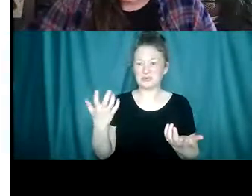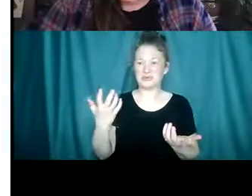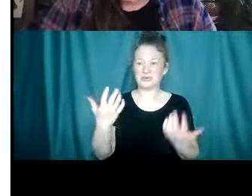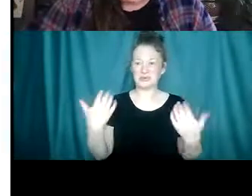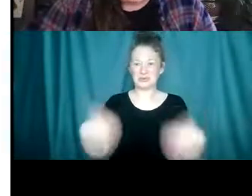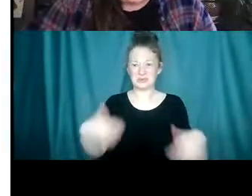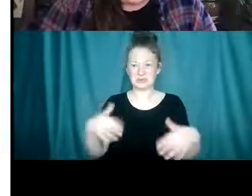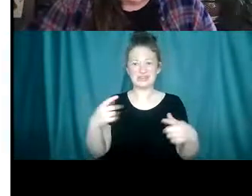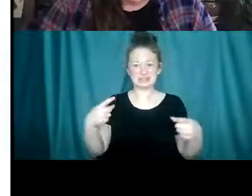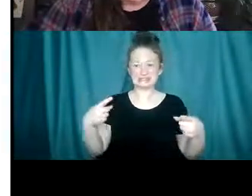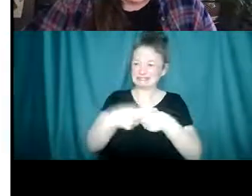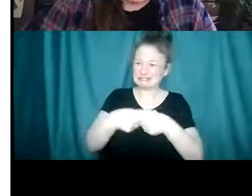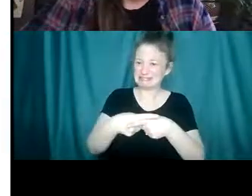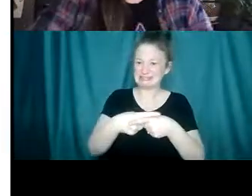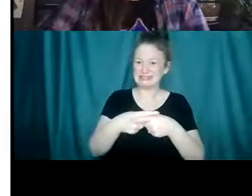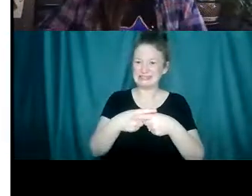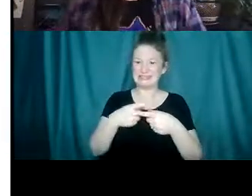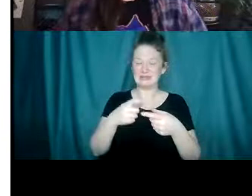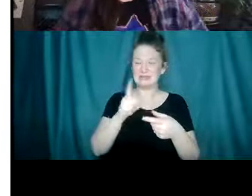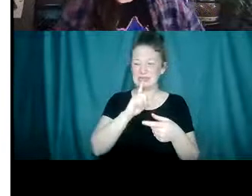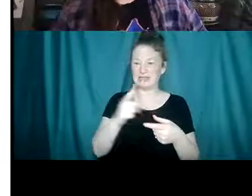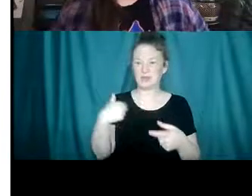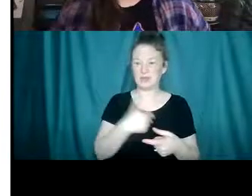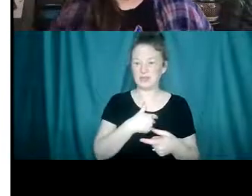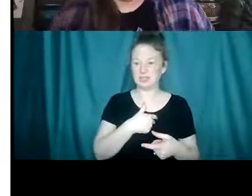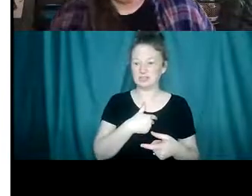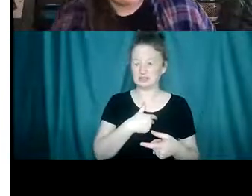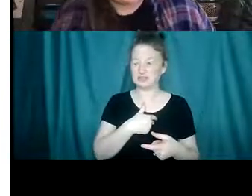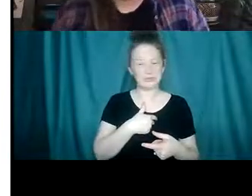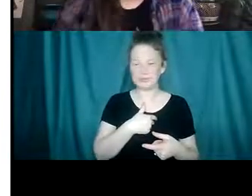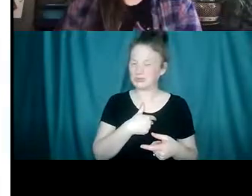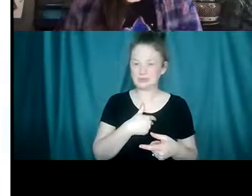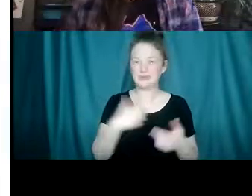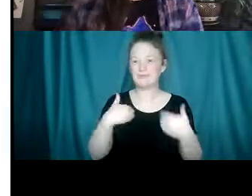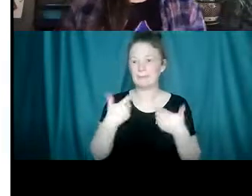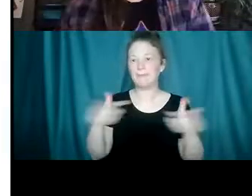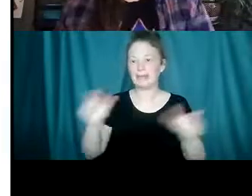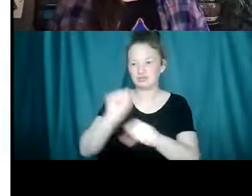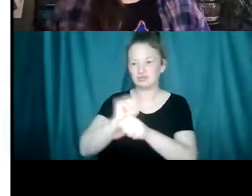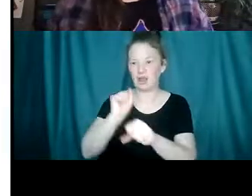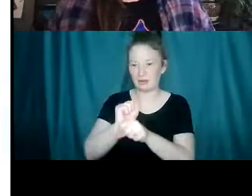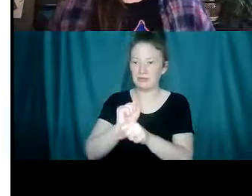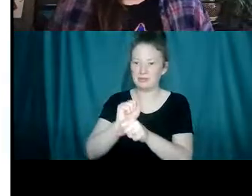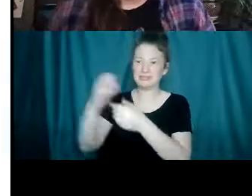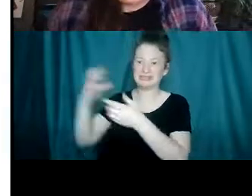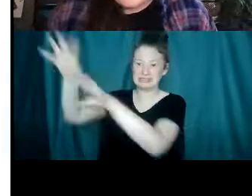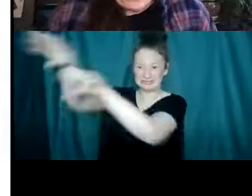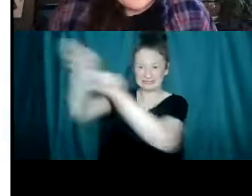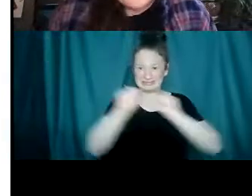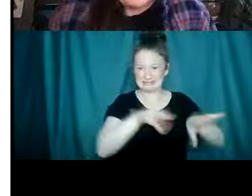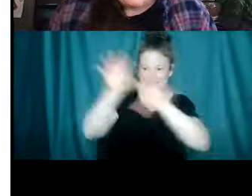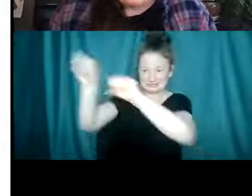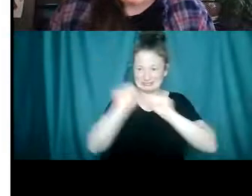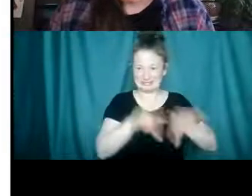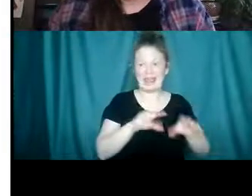catch-22. We've really gotten ourselves into it. Okay, the next question is from Mrs. Osman's class. How quick is the